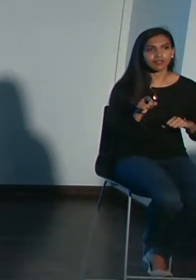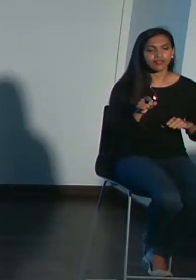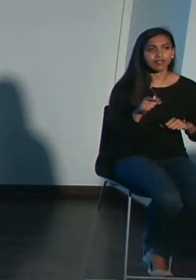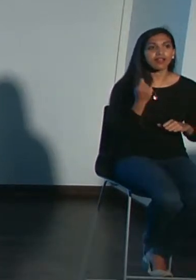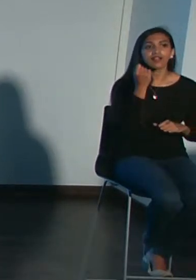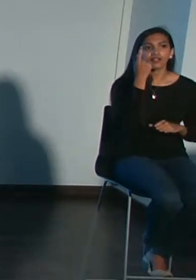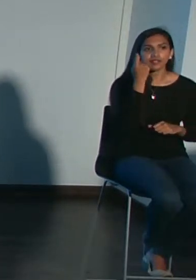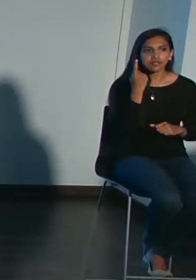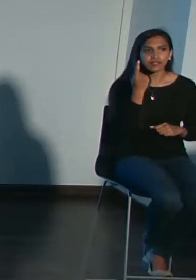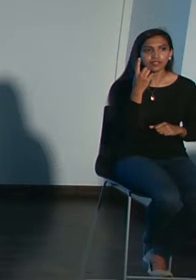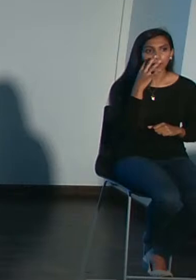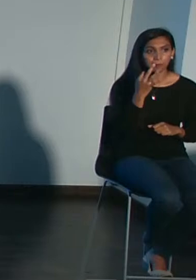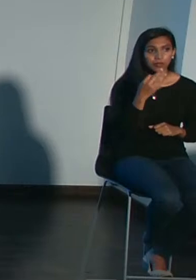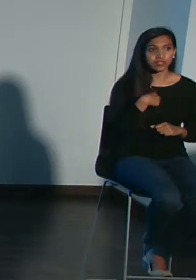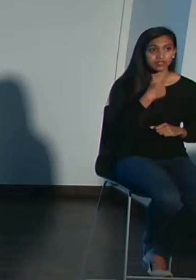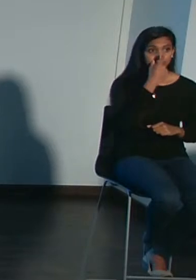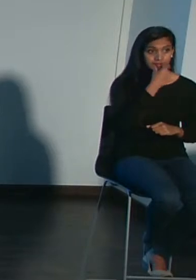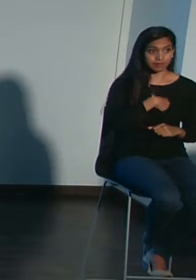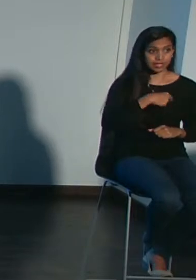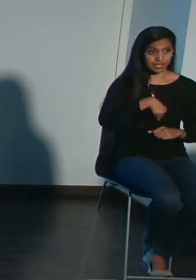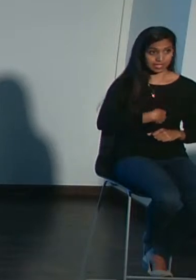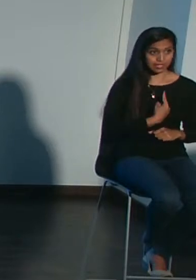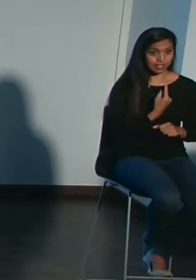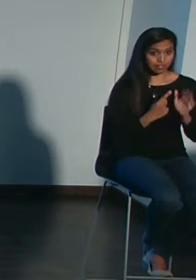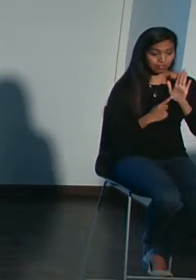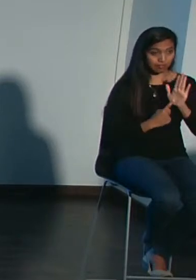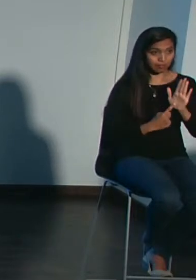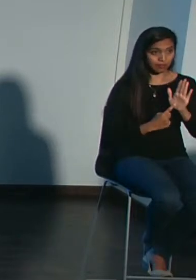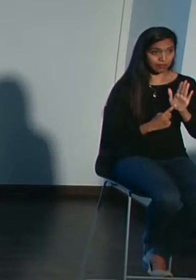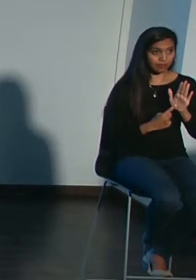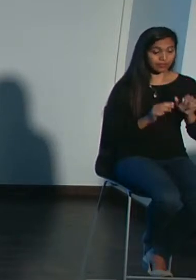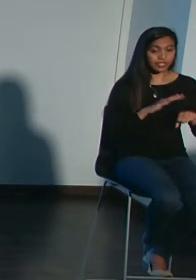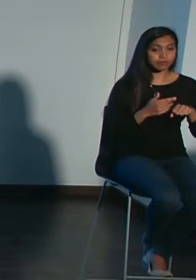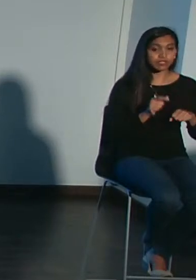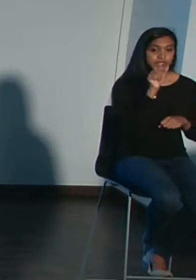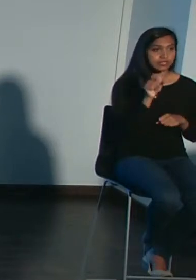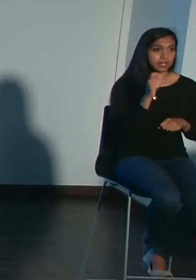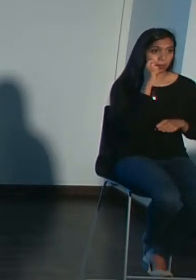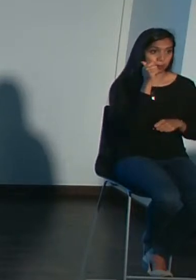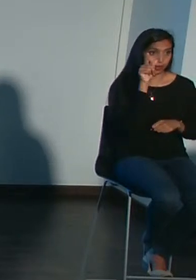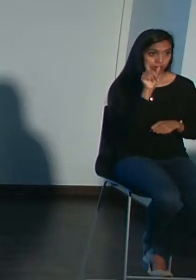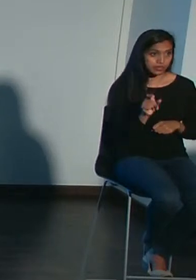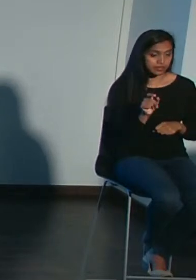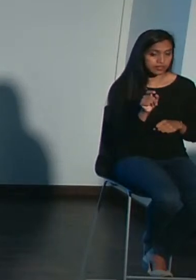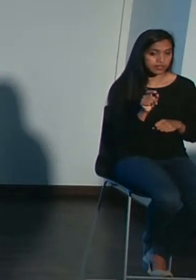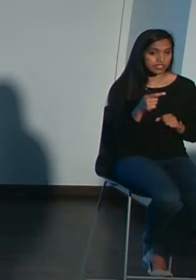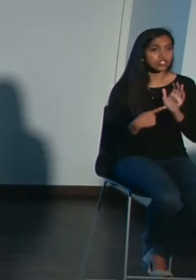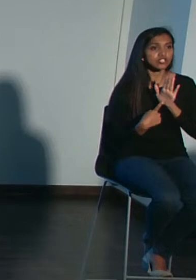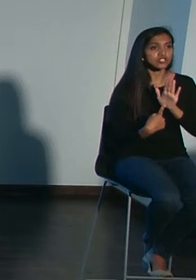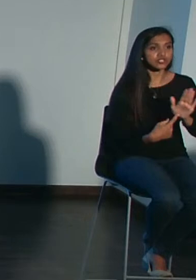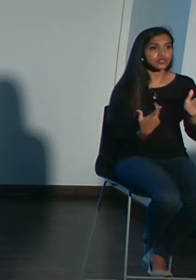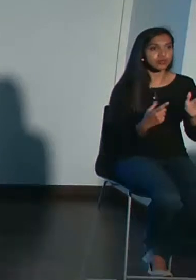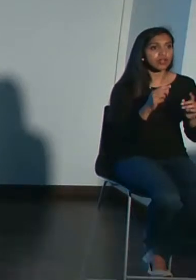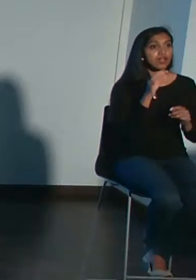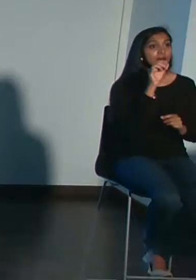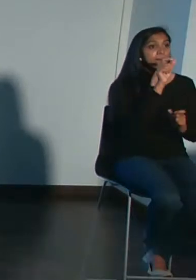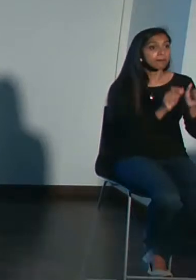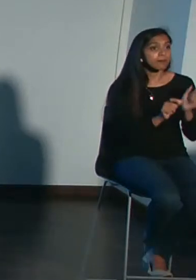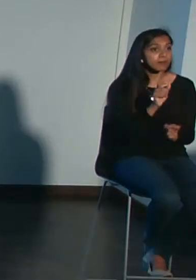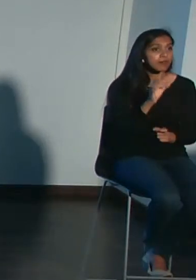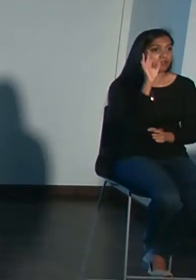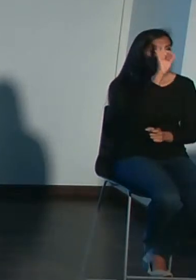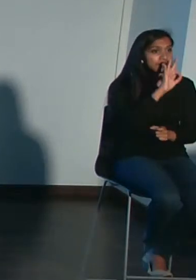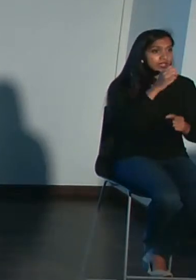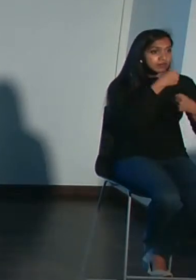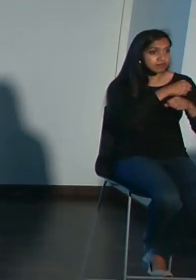um, I think what the person was pointing out, um, that the filmmaker should have presented